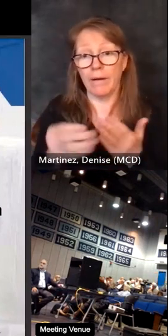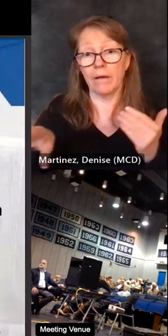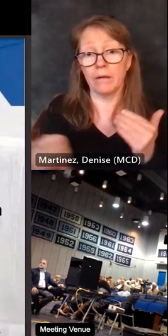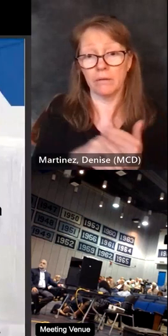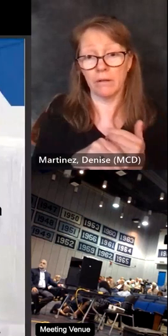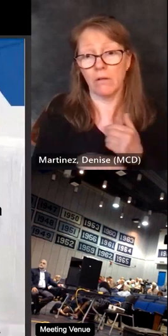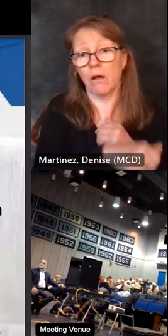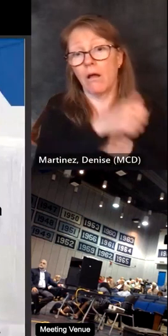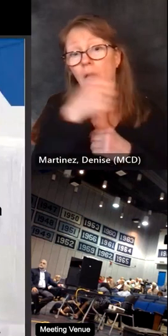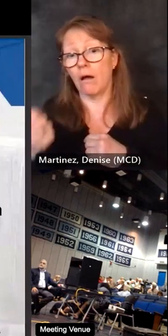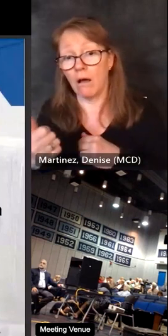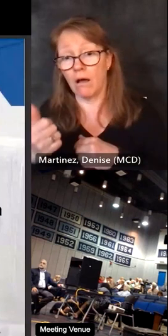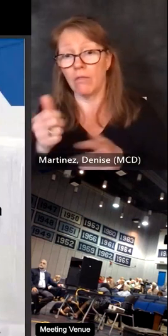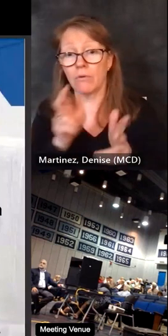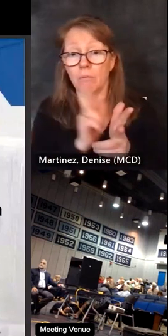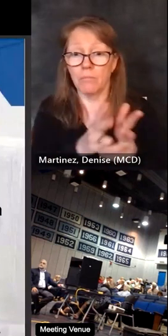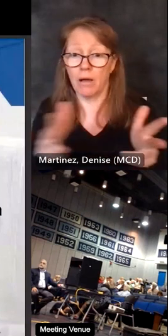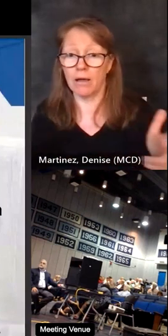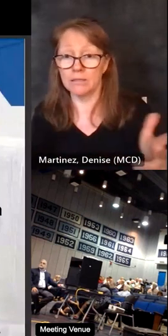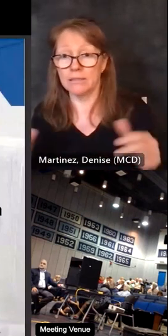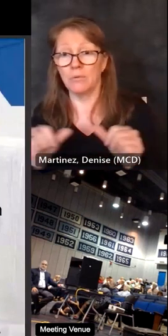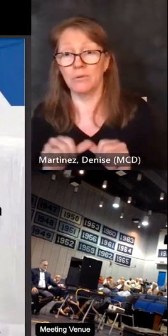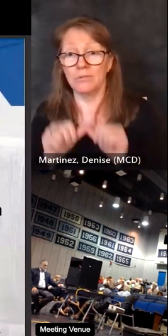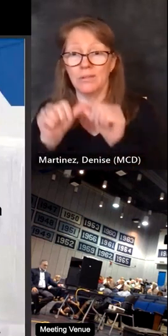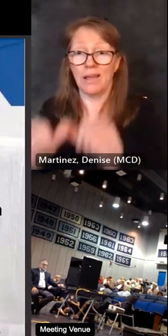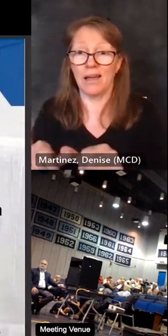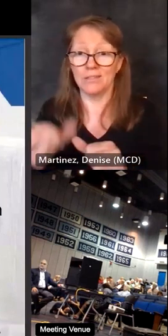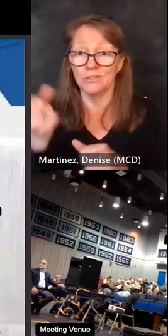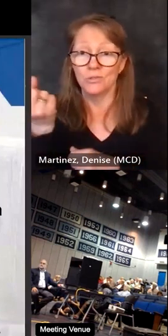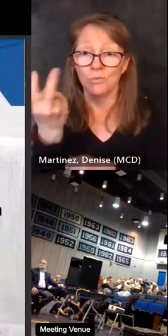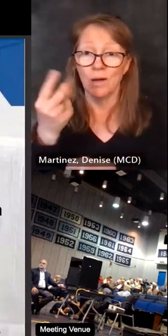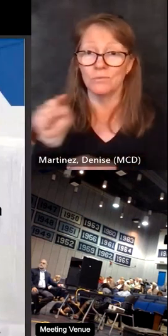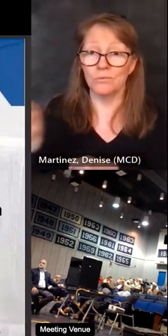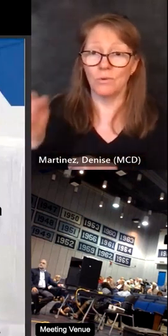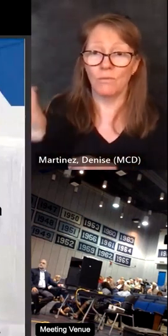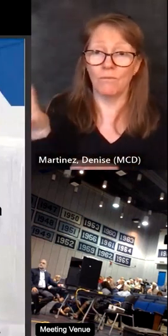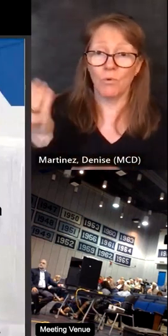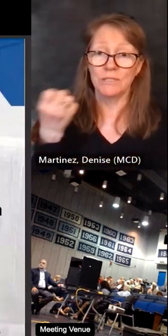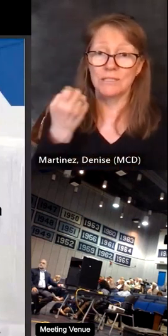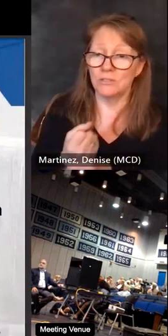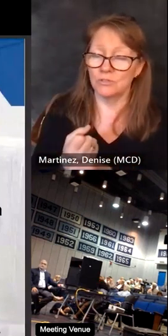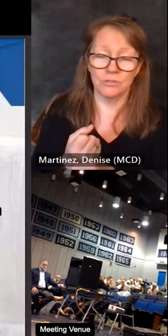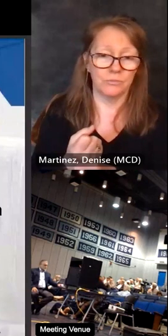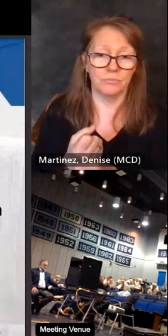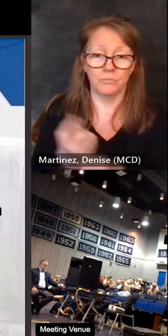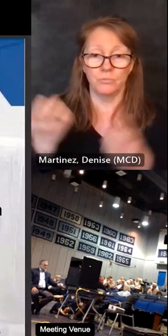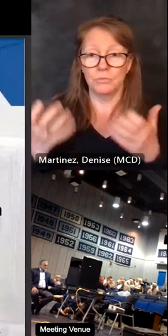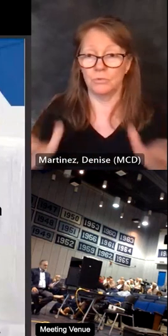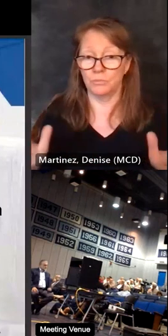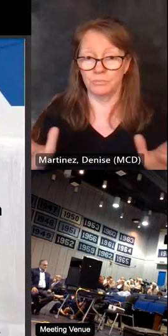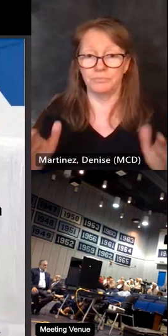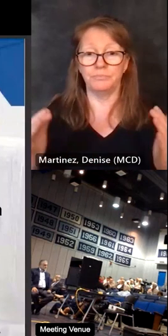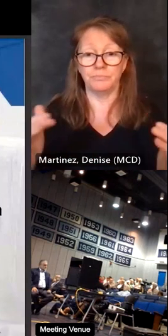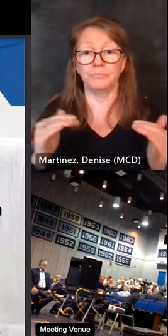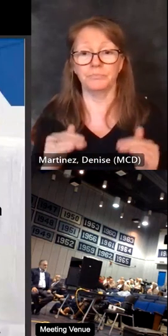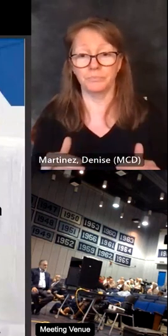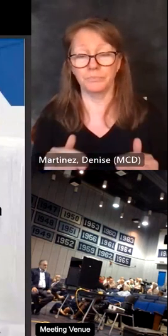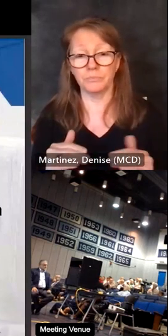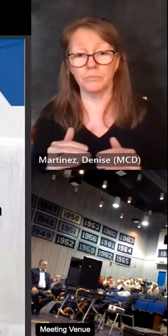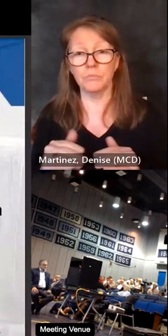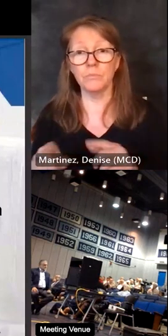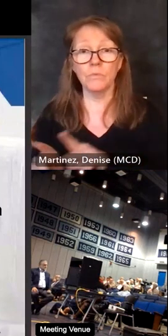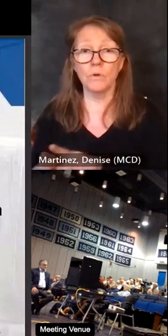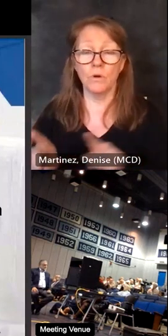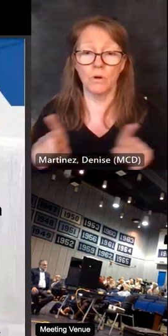gas buses that would last another 12, 14 years. Secondly, a lot of the routes that come out of Arborway